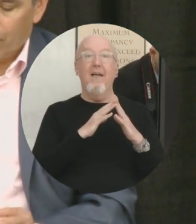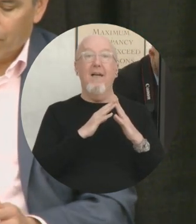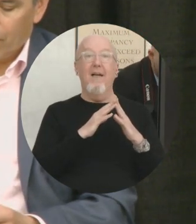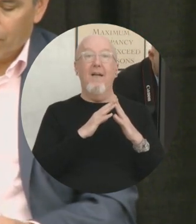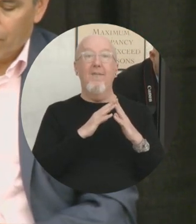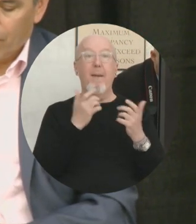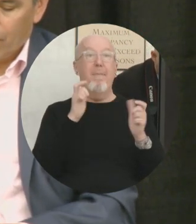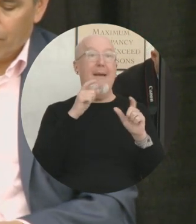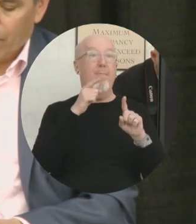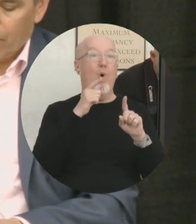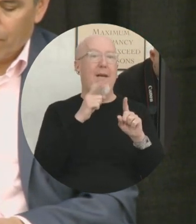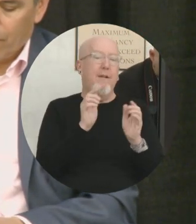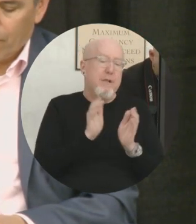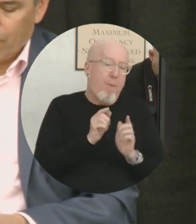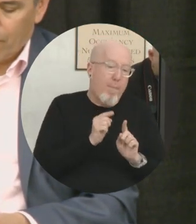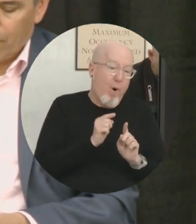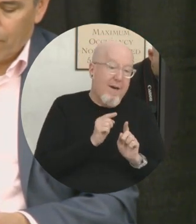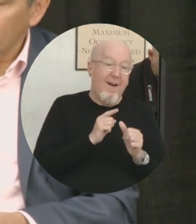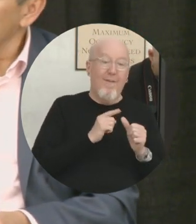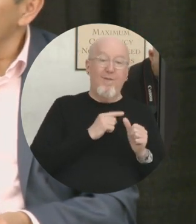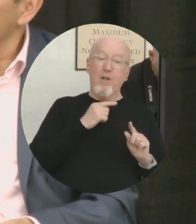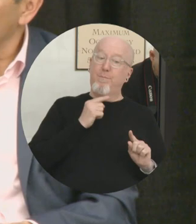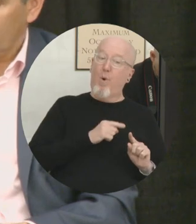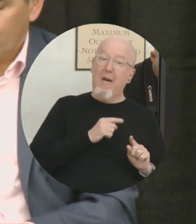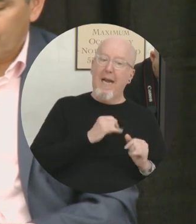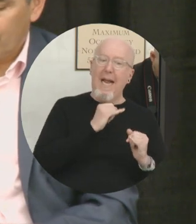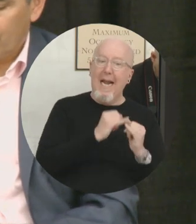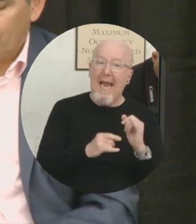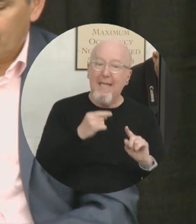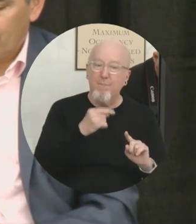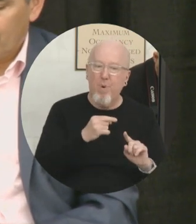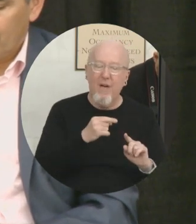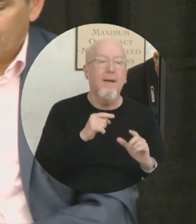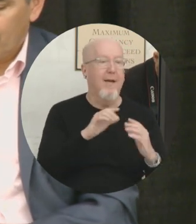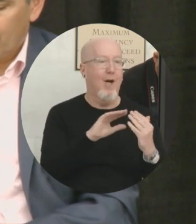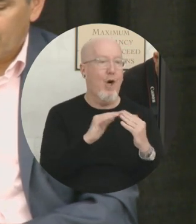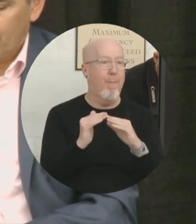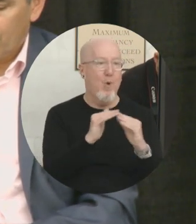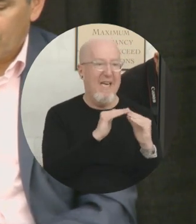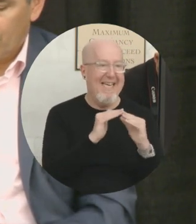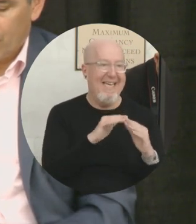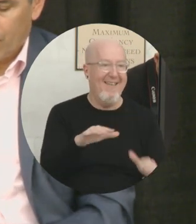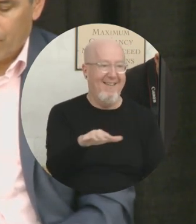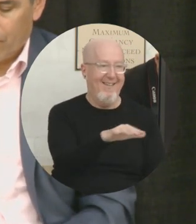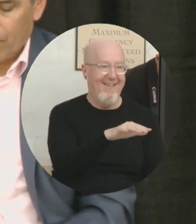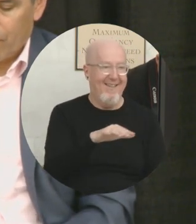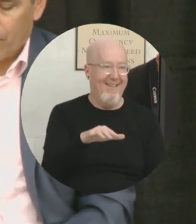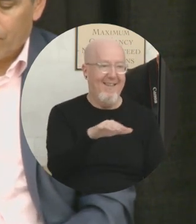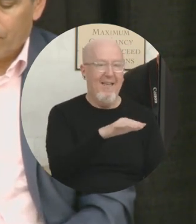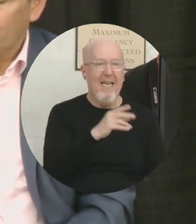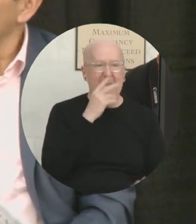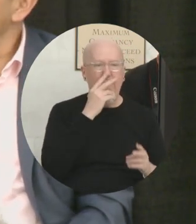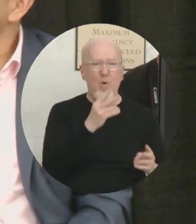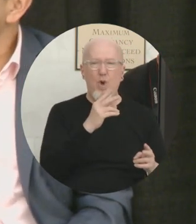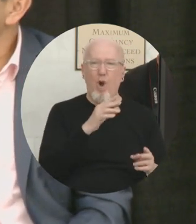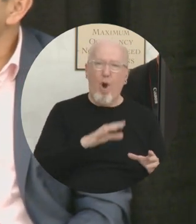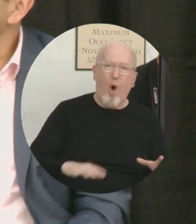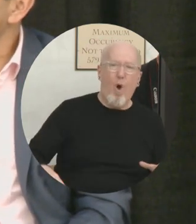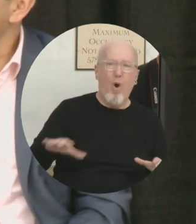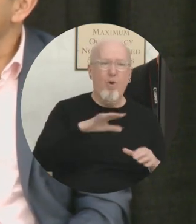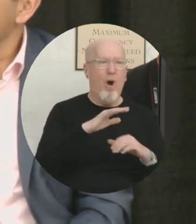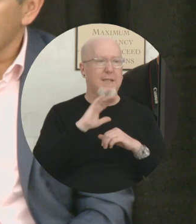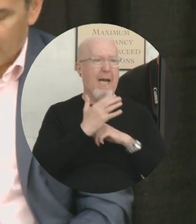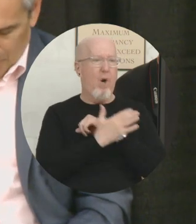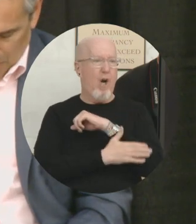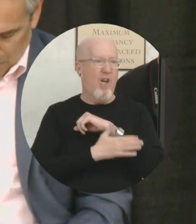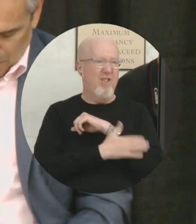point and the last point is community, because therein, as we look across the country just over the last